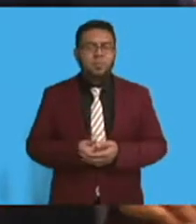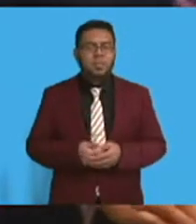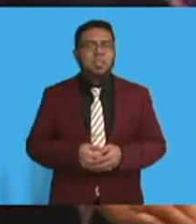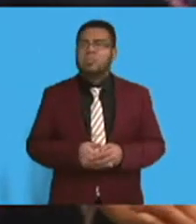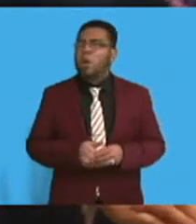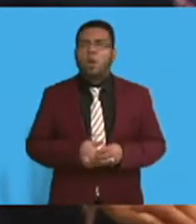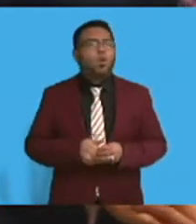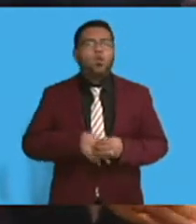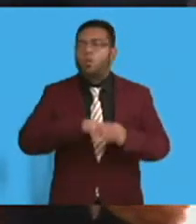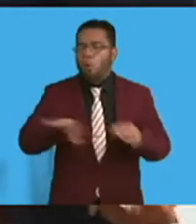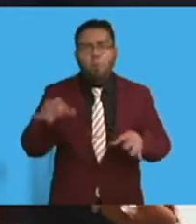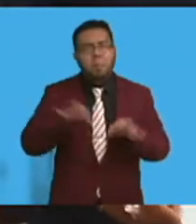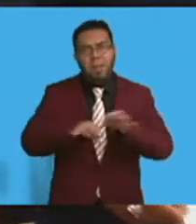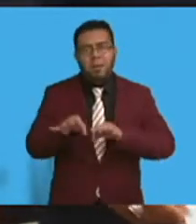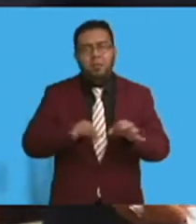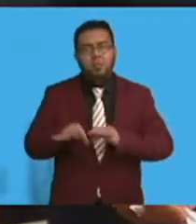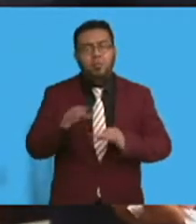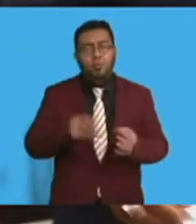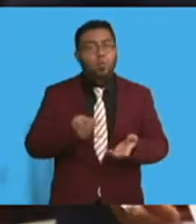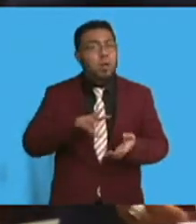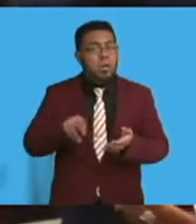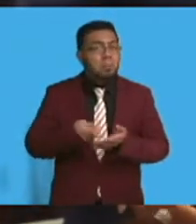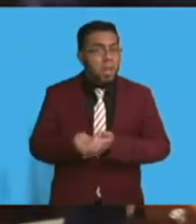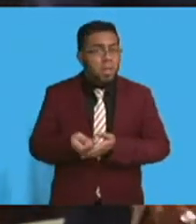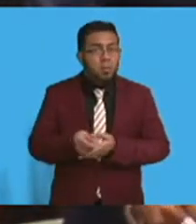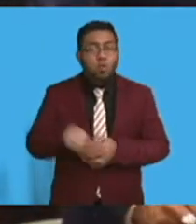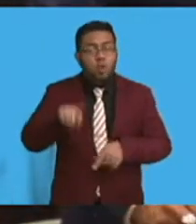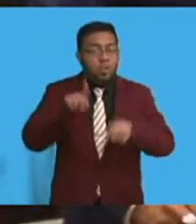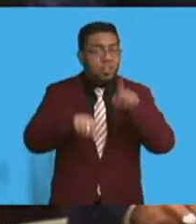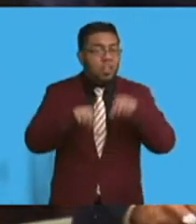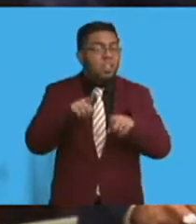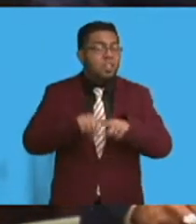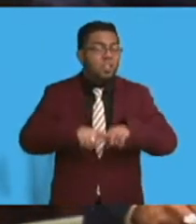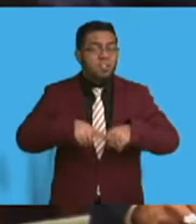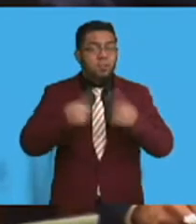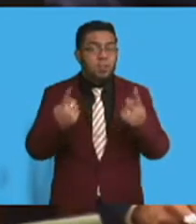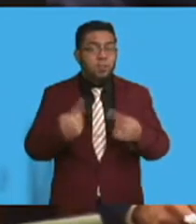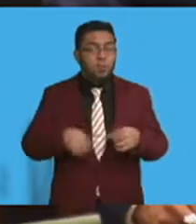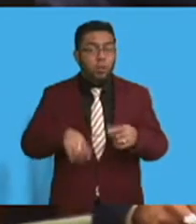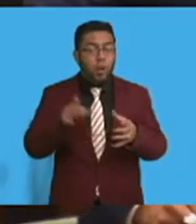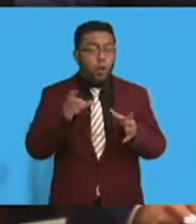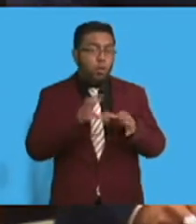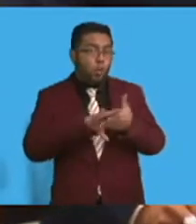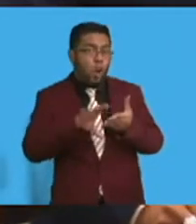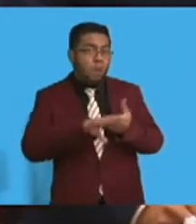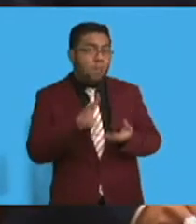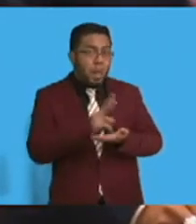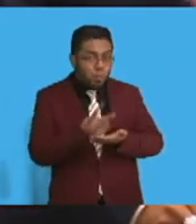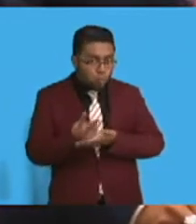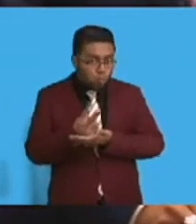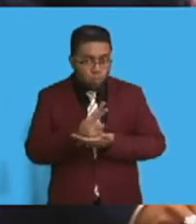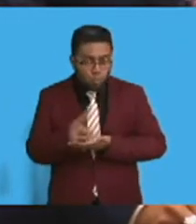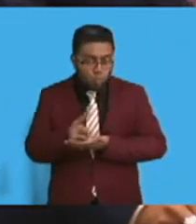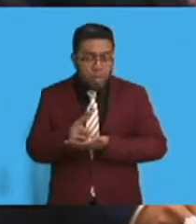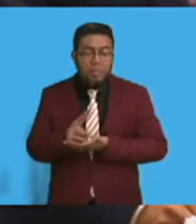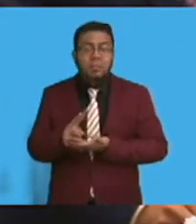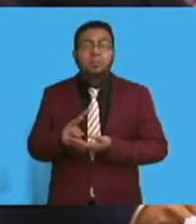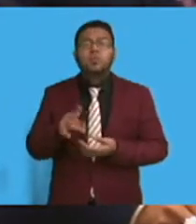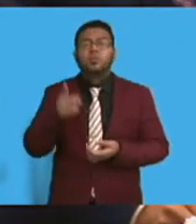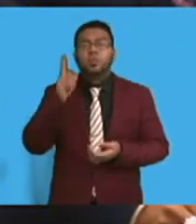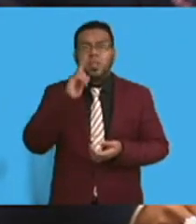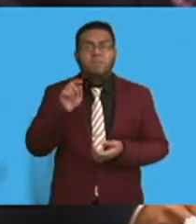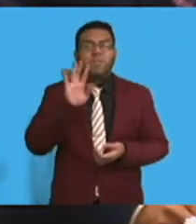repay. Today, when you consider the difference in dollar value, interest and opportunity cost of the debt, the number balloons to $500